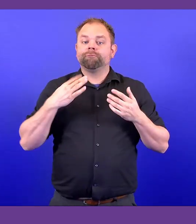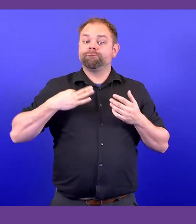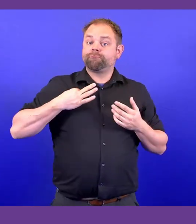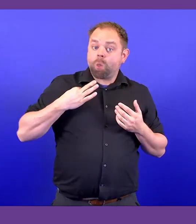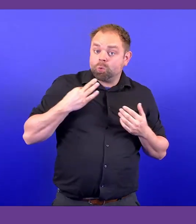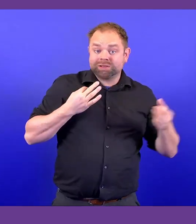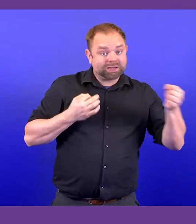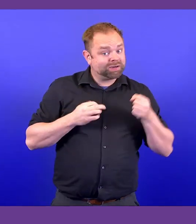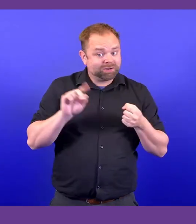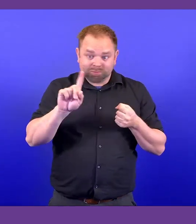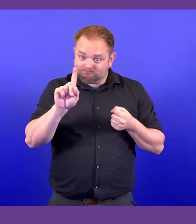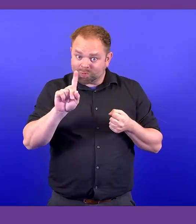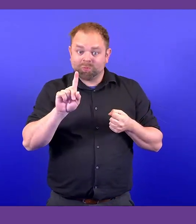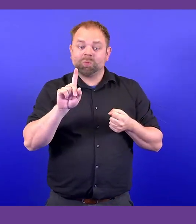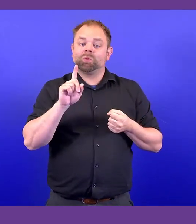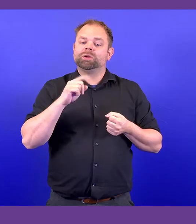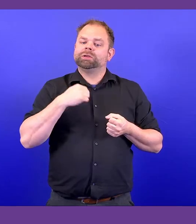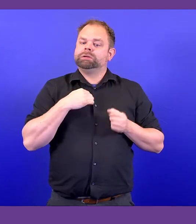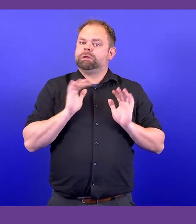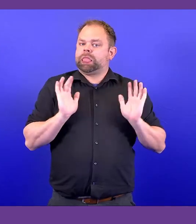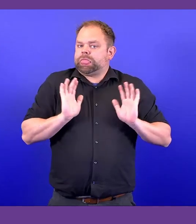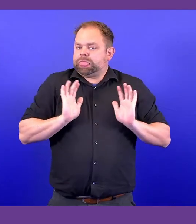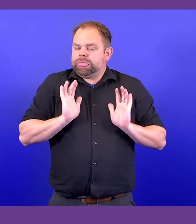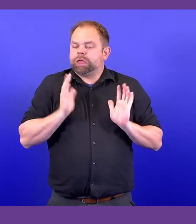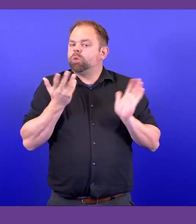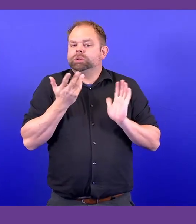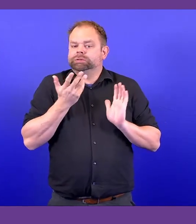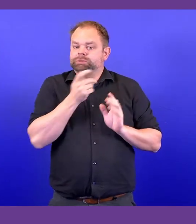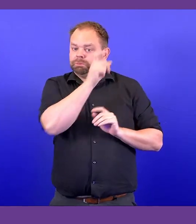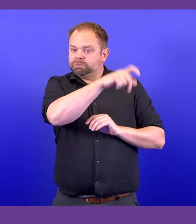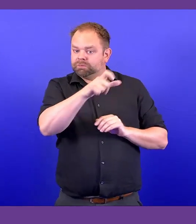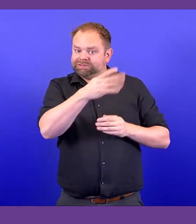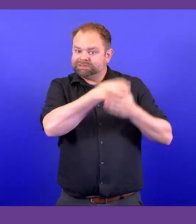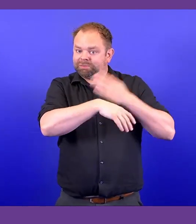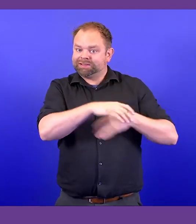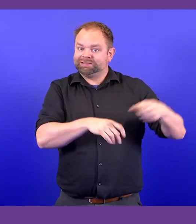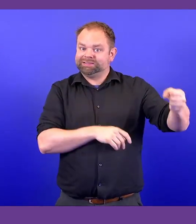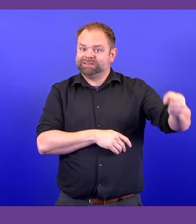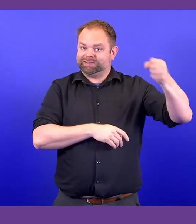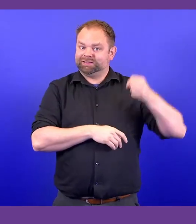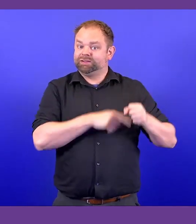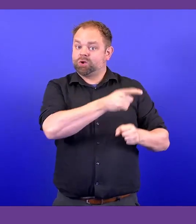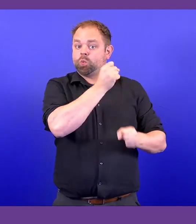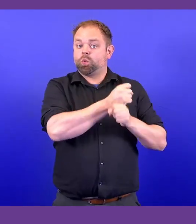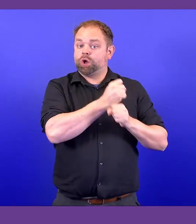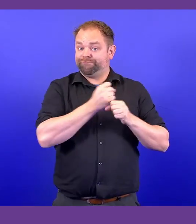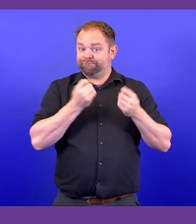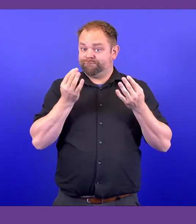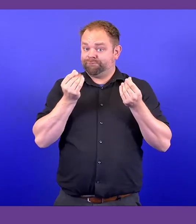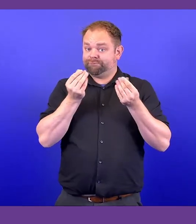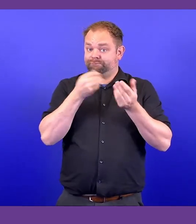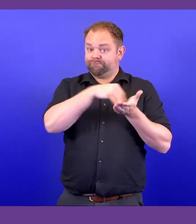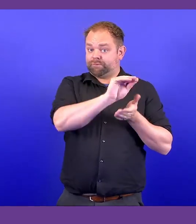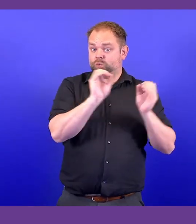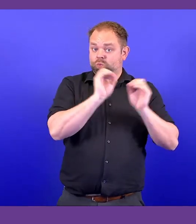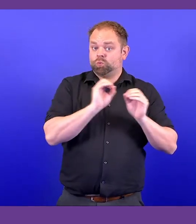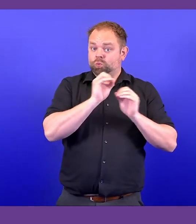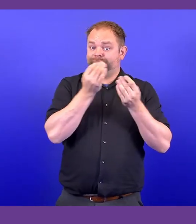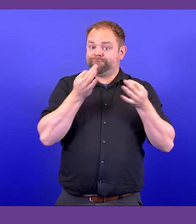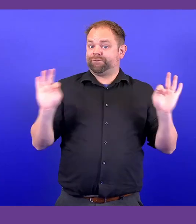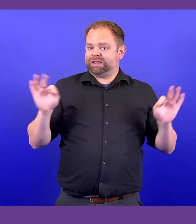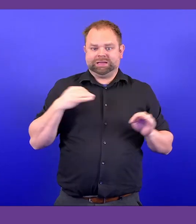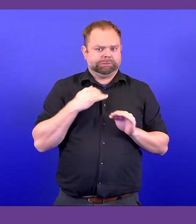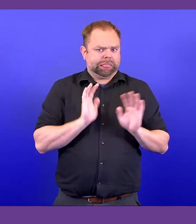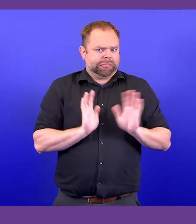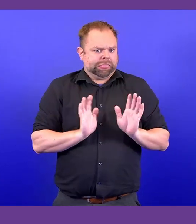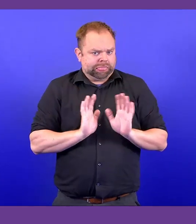paid and valued for that work. And I think that's hugely important. So let me particularly go, Soufiane, to